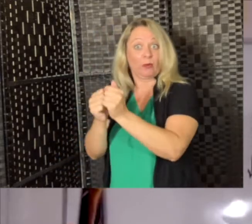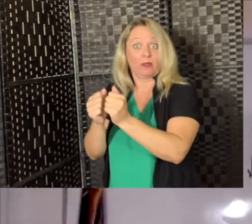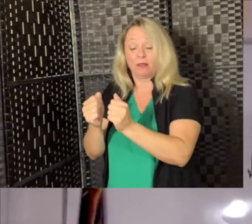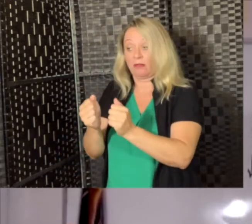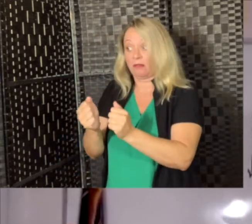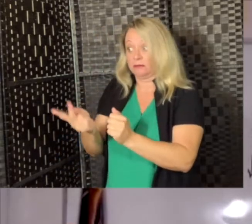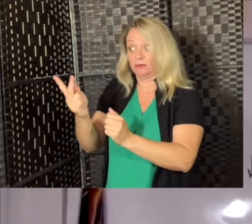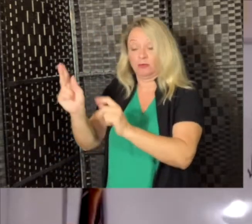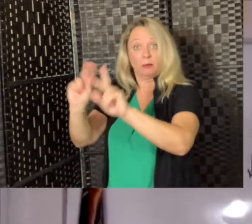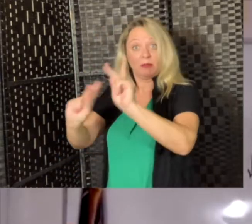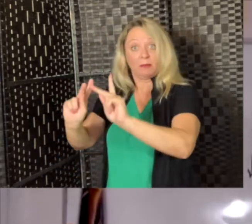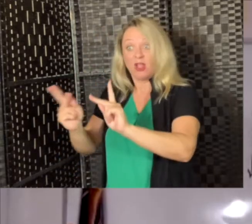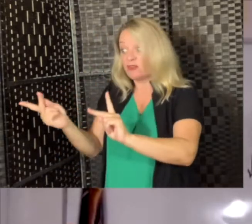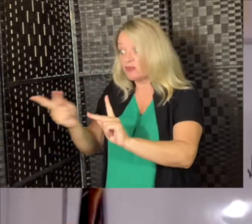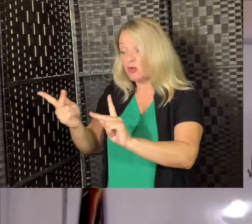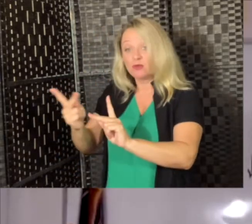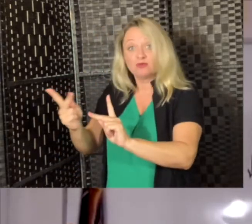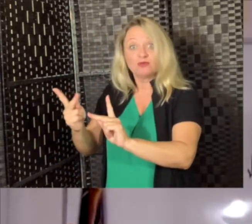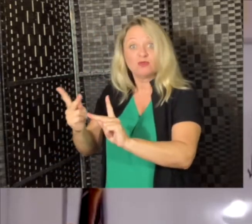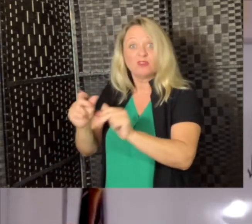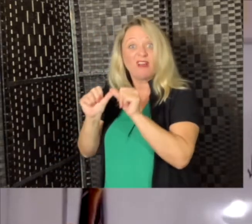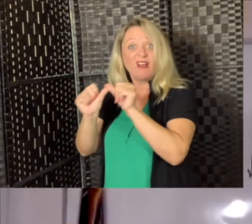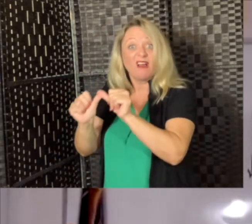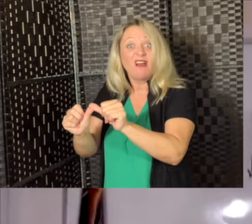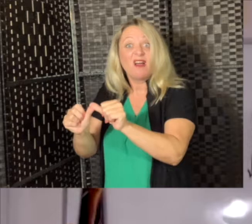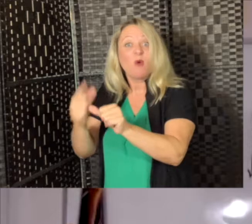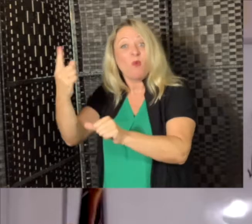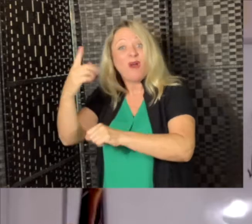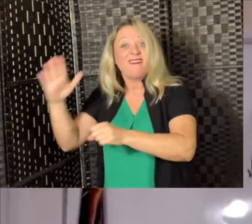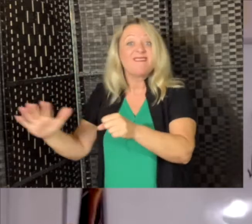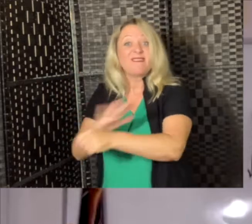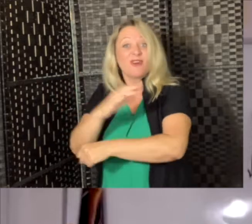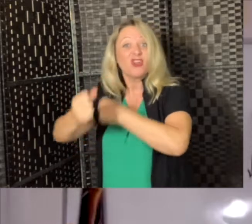love stage for a whole entire year. And then what